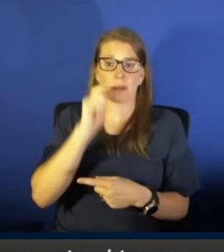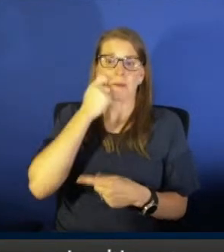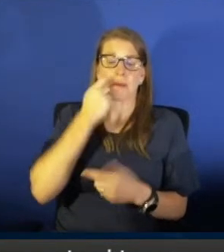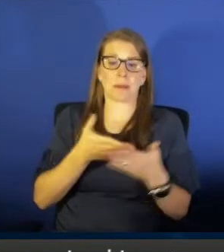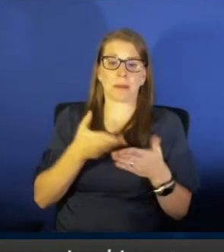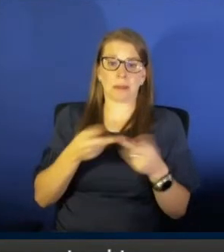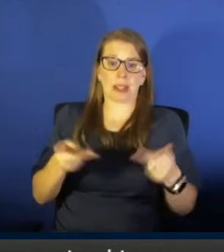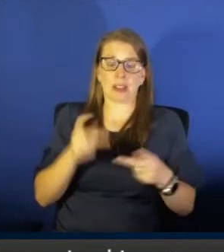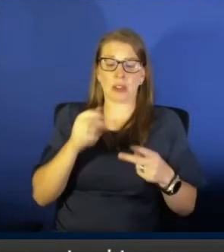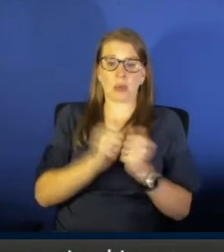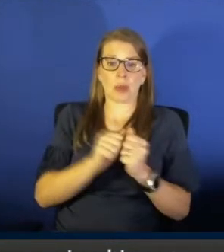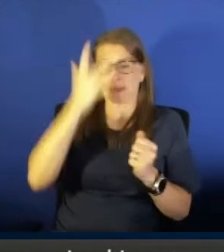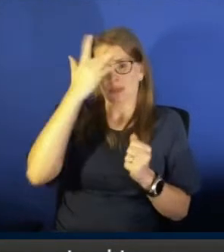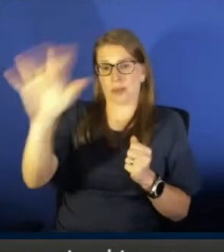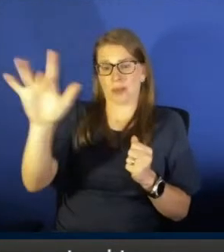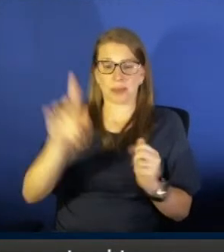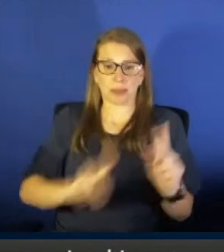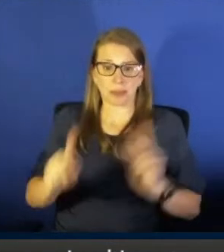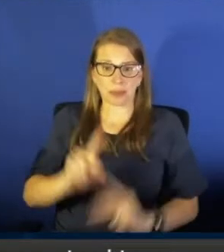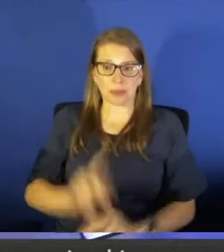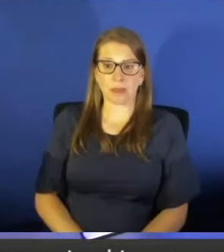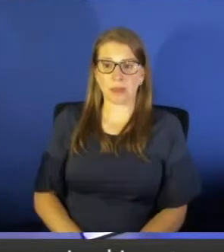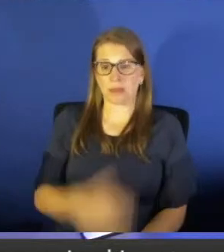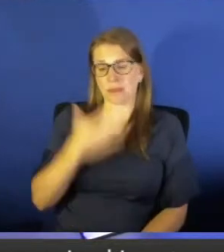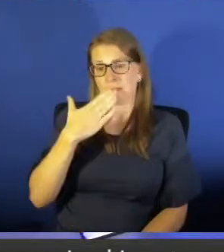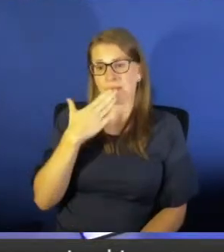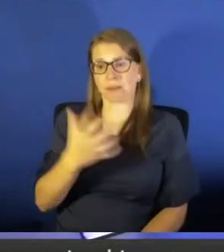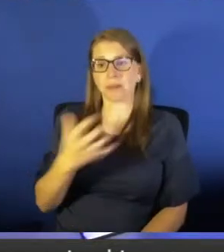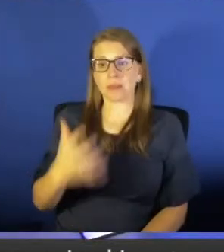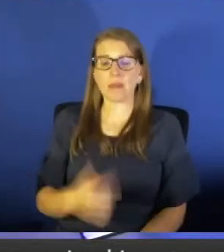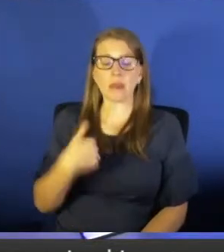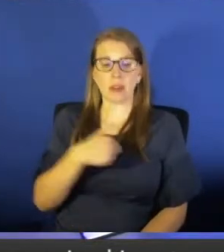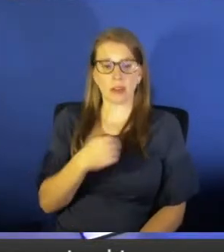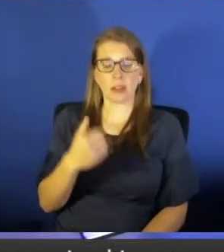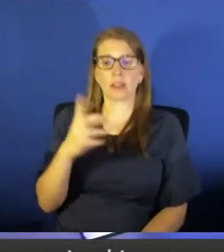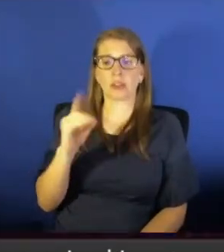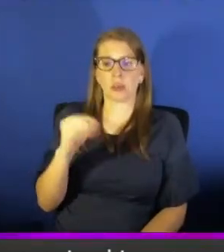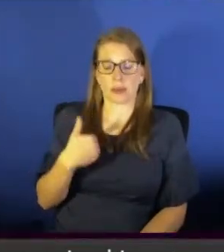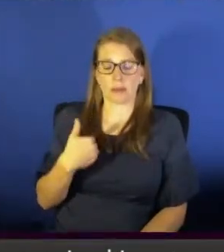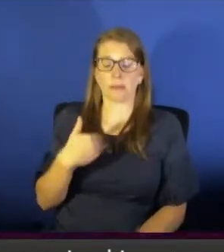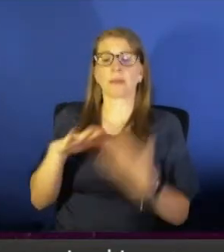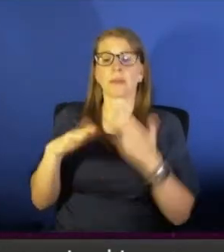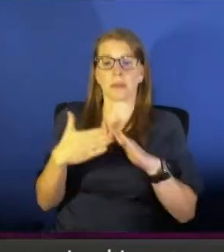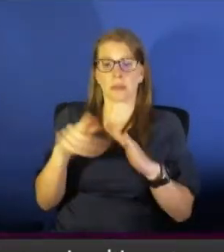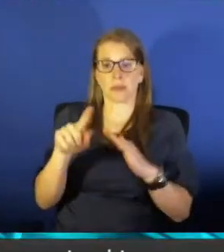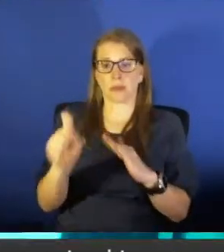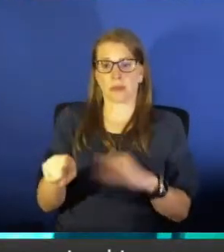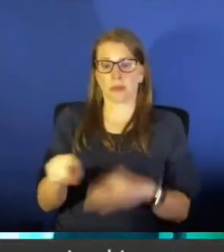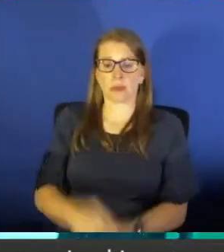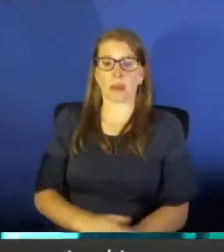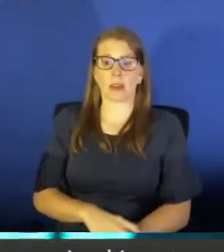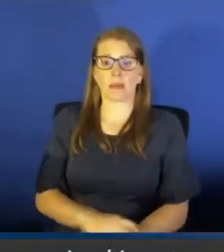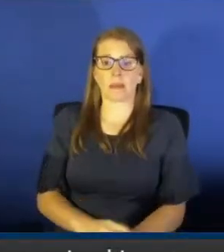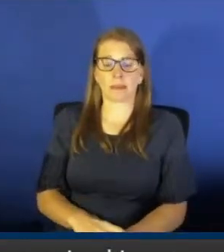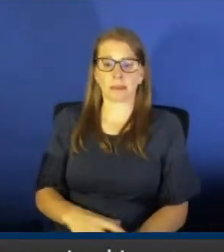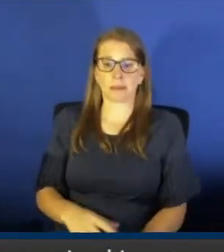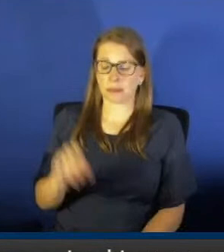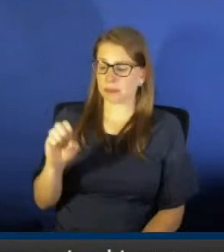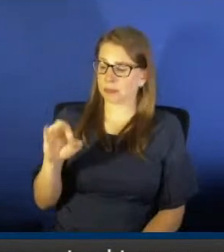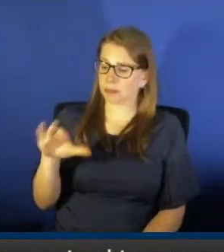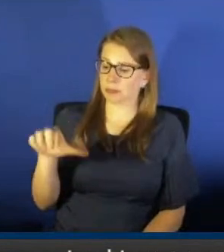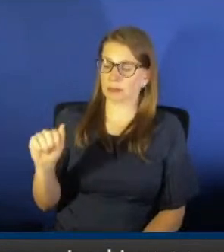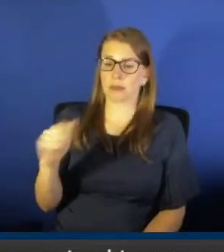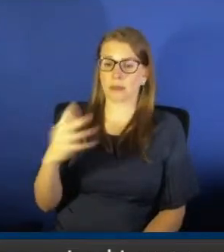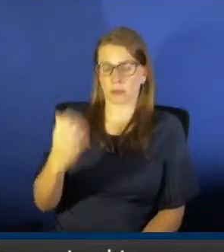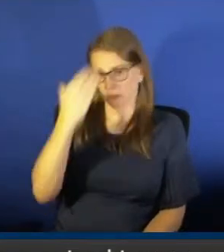people. Alexis, thank you so much. We do have a community question I want to ask Dr. Zorn. Erica wanted to know, how